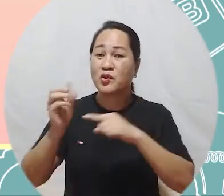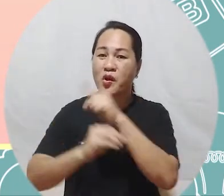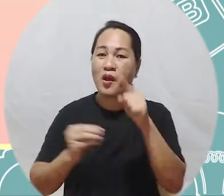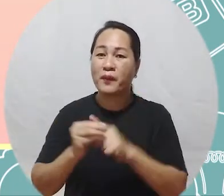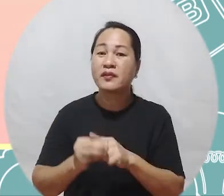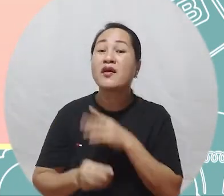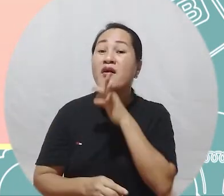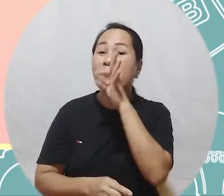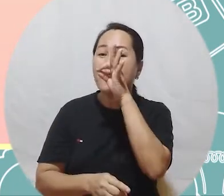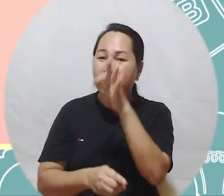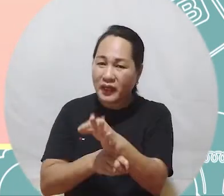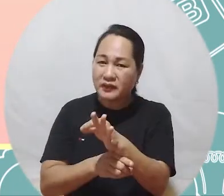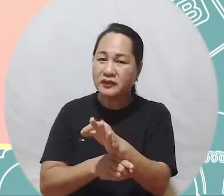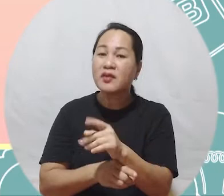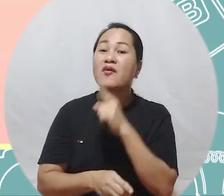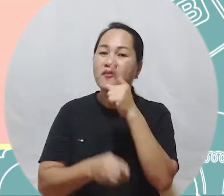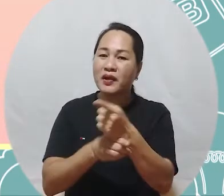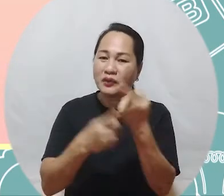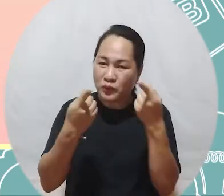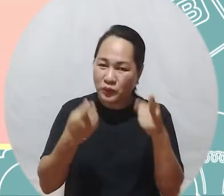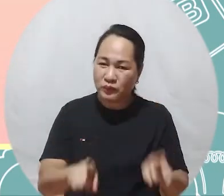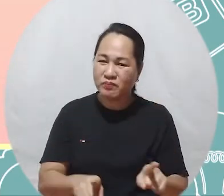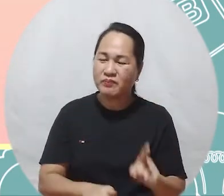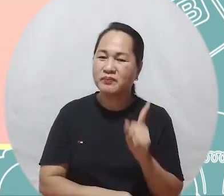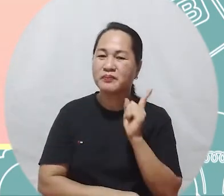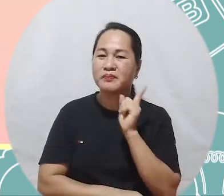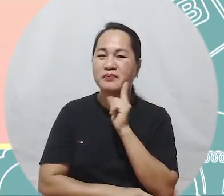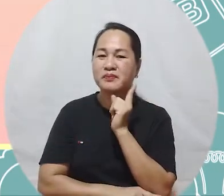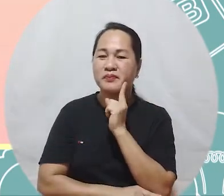It talks about facts or factual events.